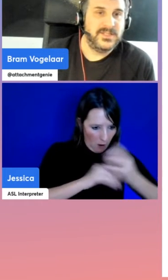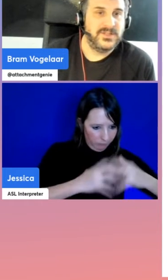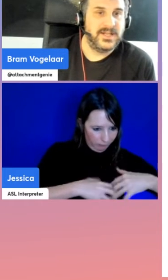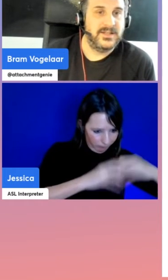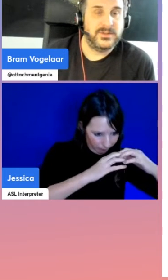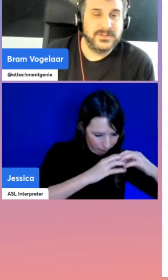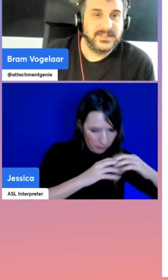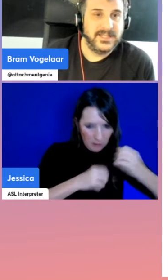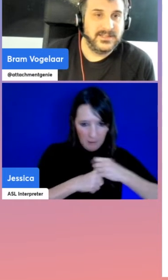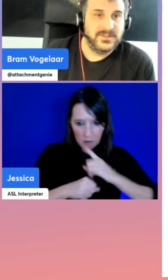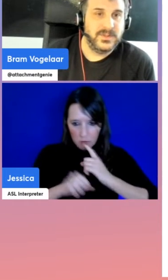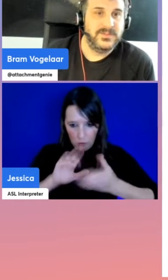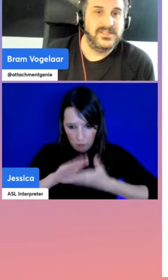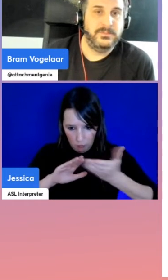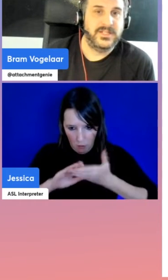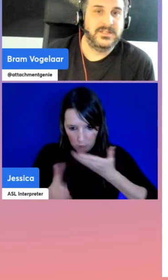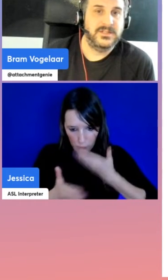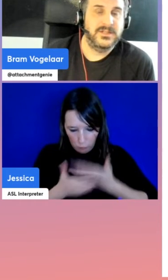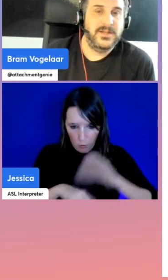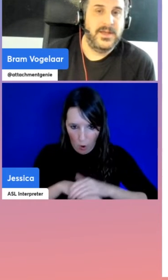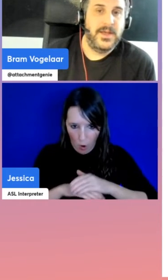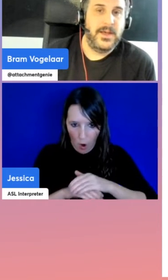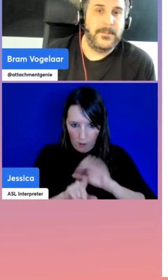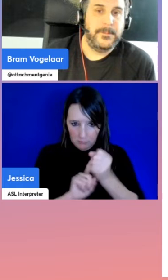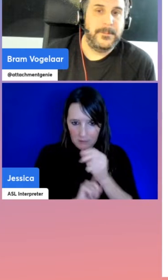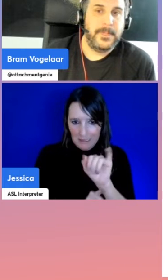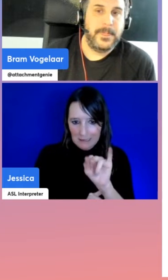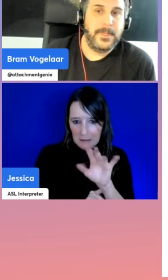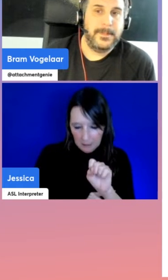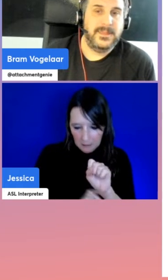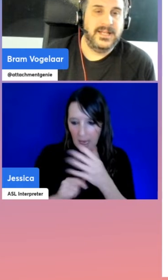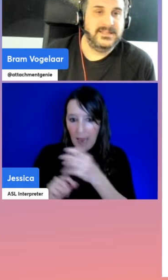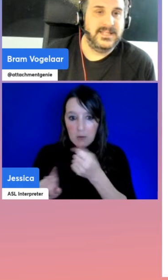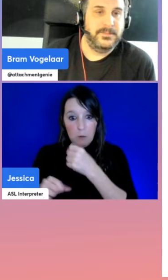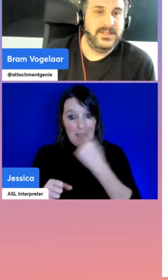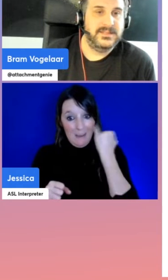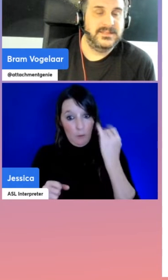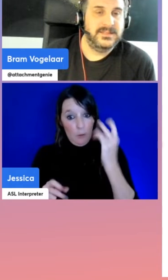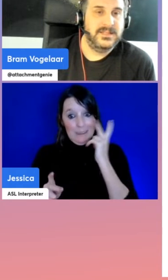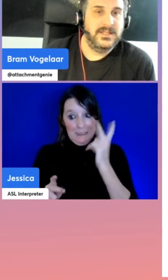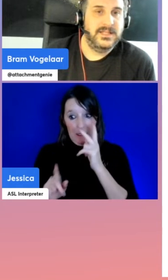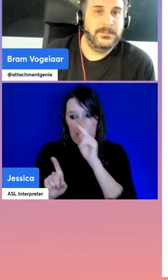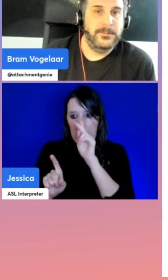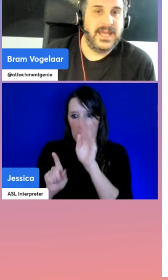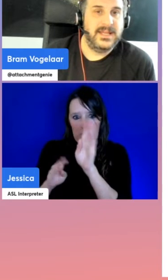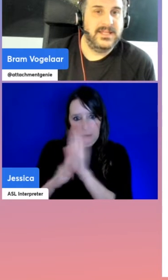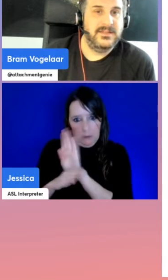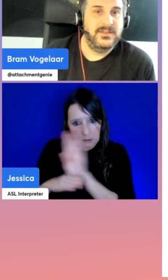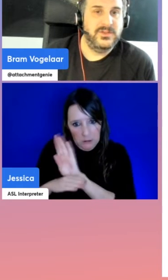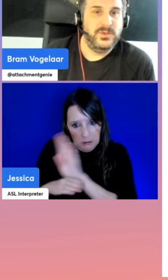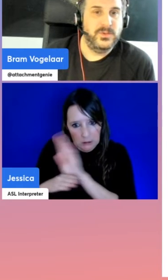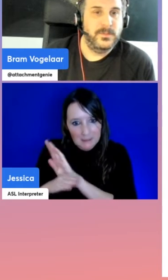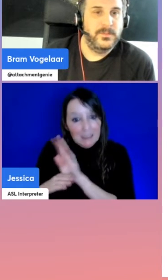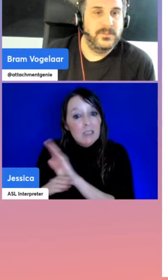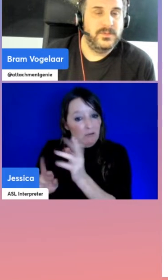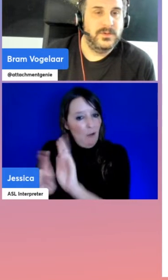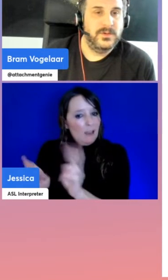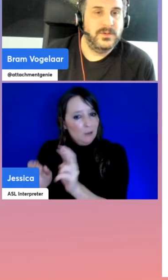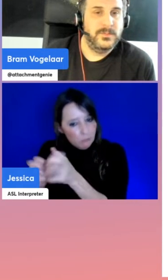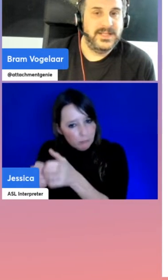We made sure that it auto scales when we see pressure. The next step is getting it